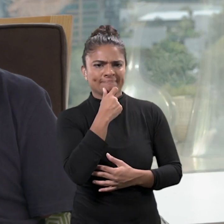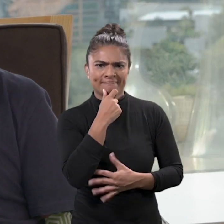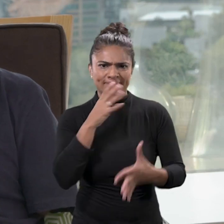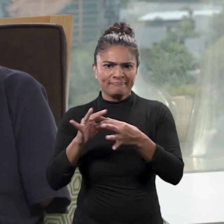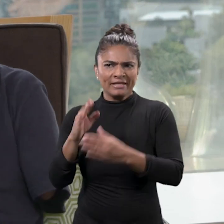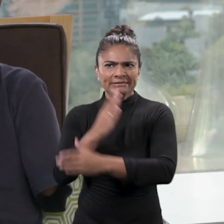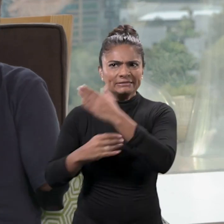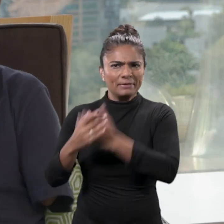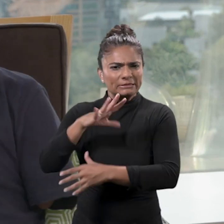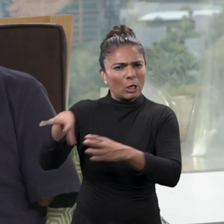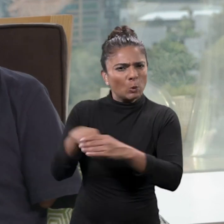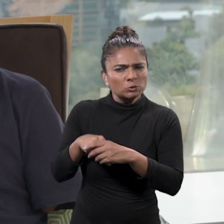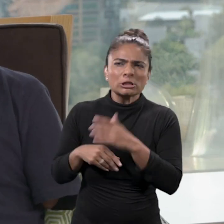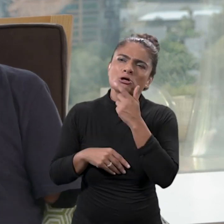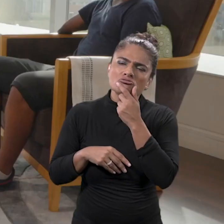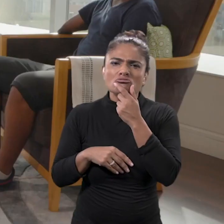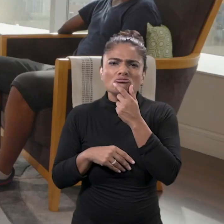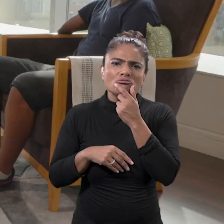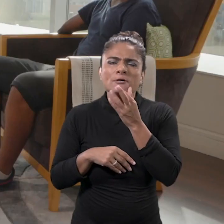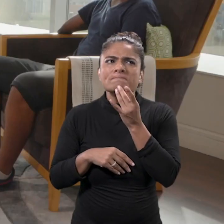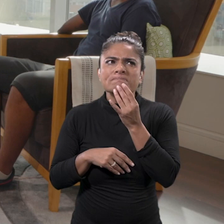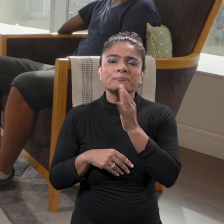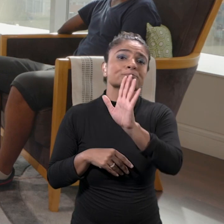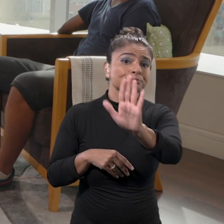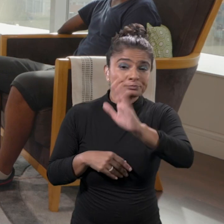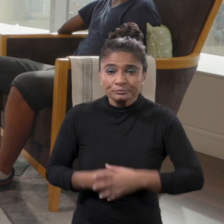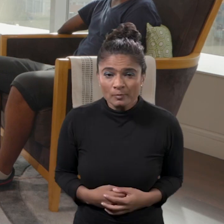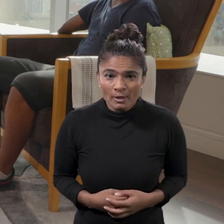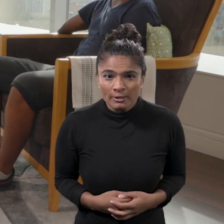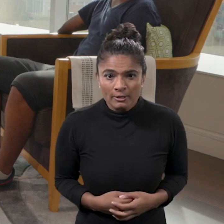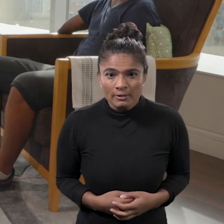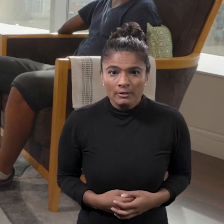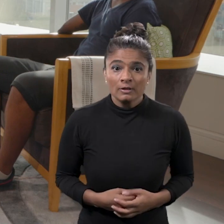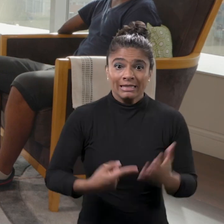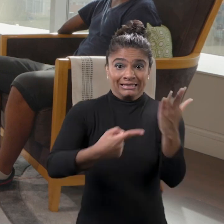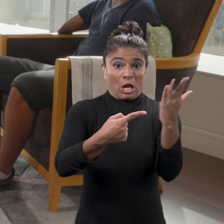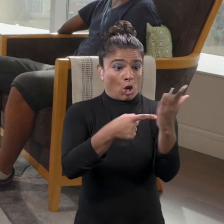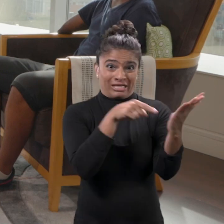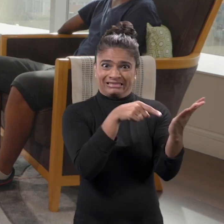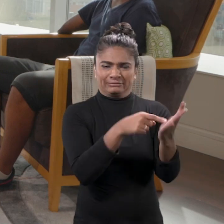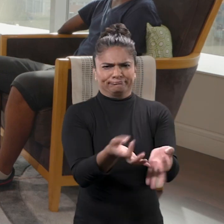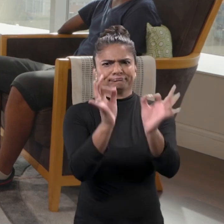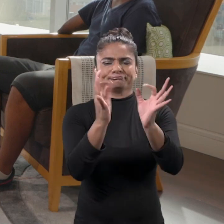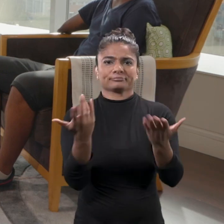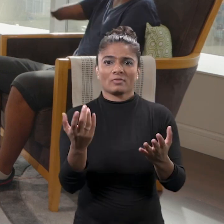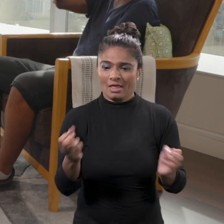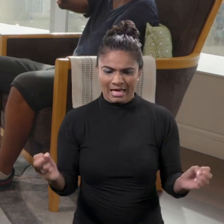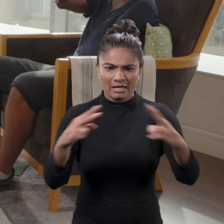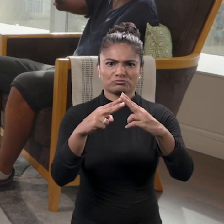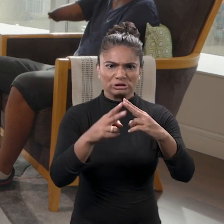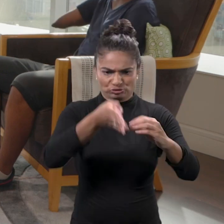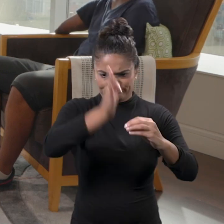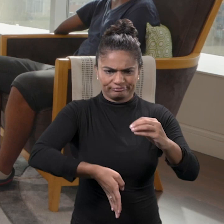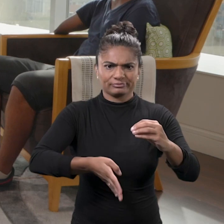of, with disability inclusion. Look, technology is the one thing that's going to help us, kind of bridge